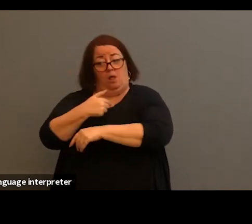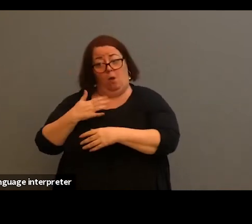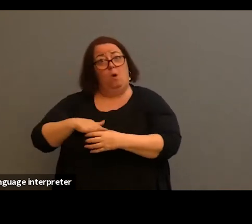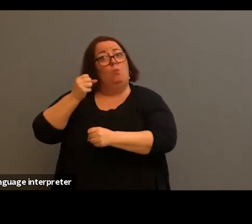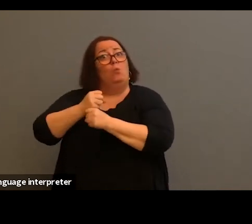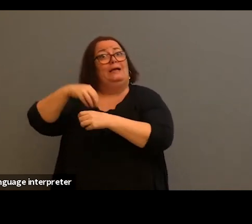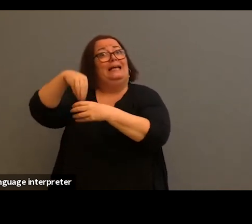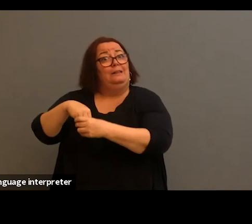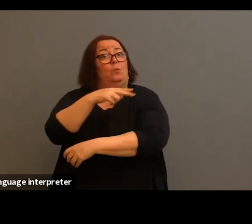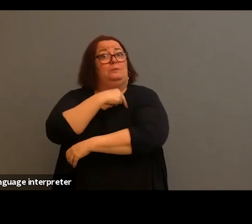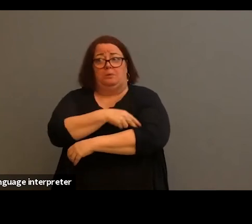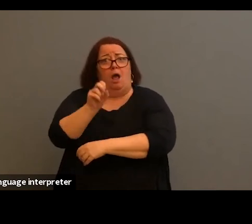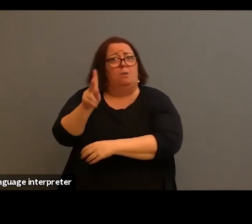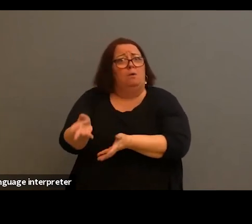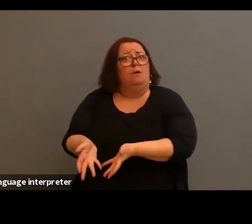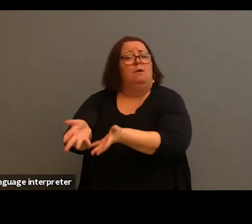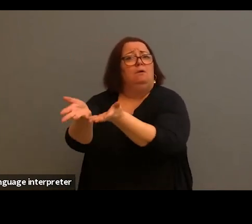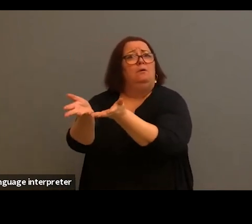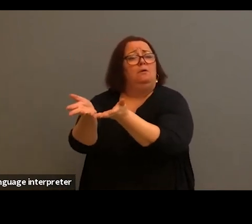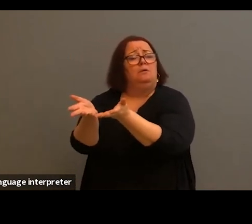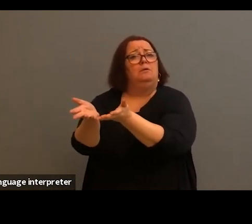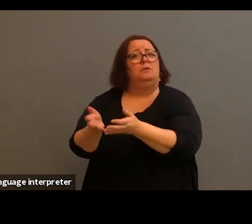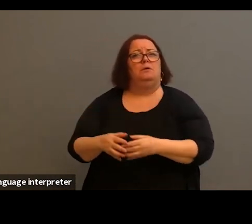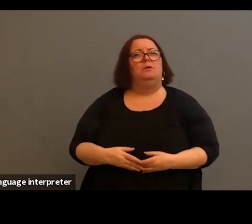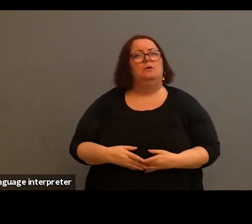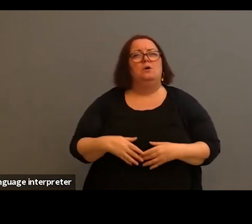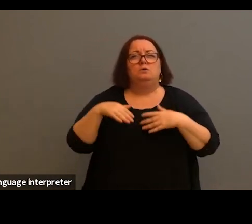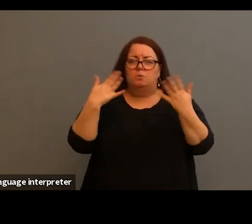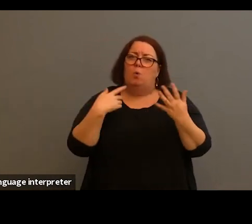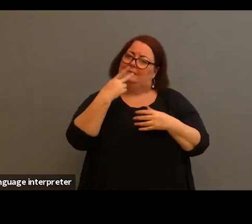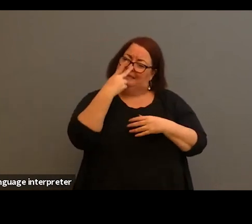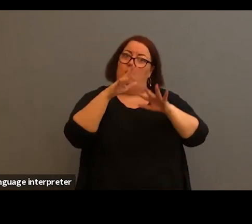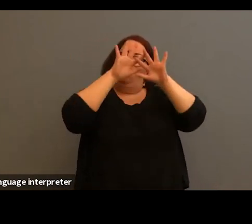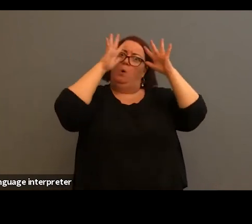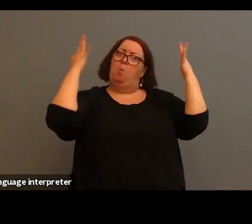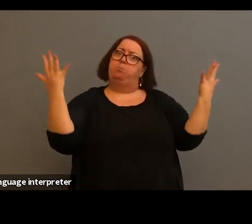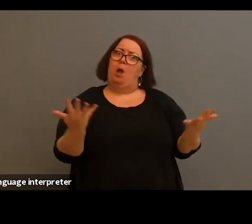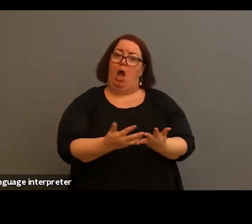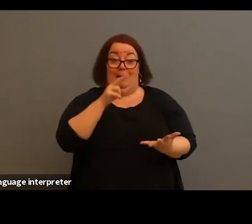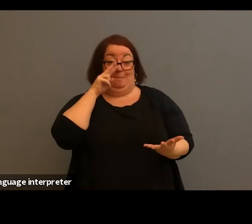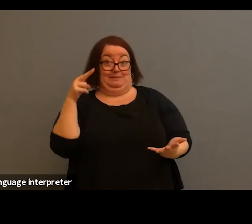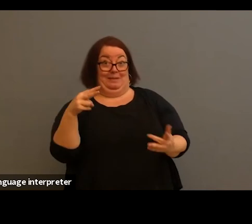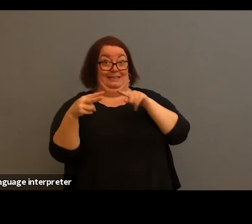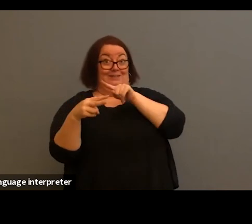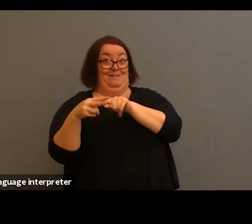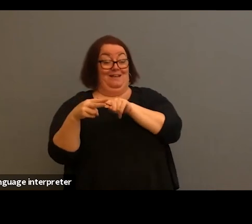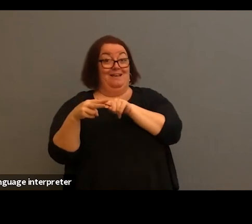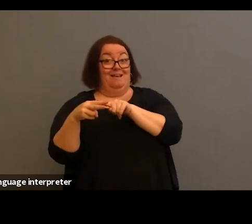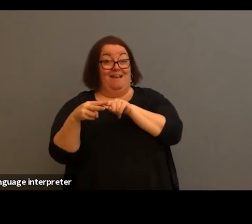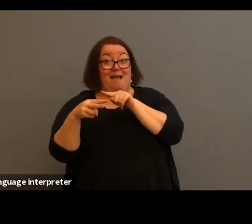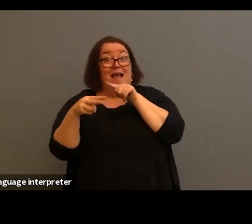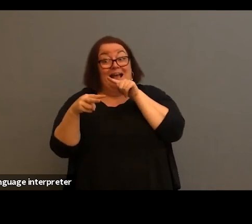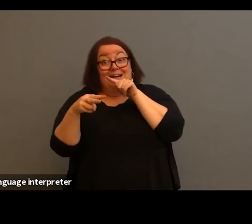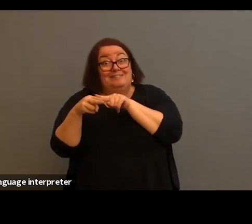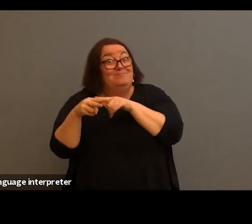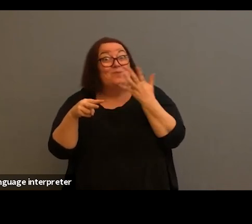disabilities globally. There we partner really with many organizations to uphold